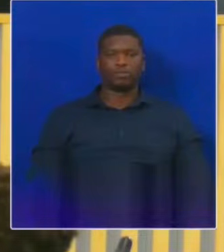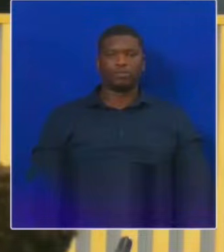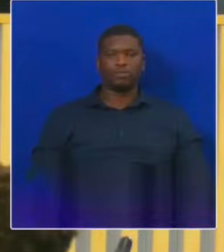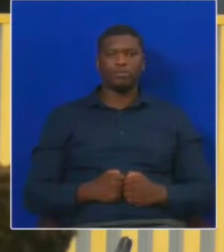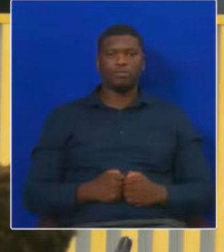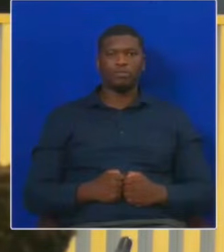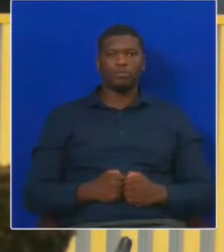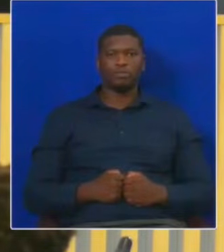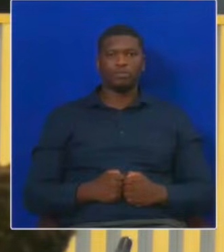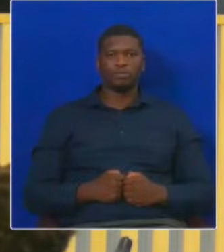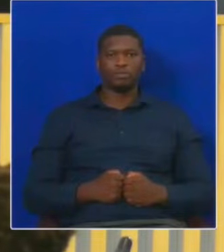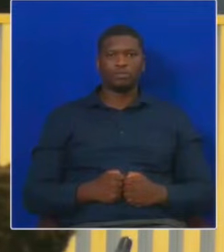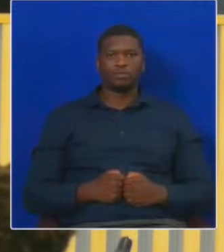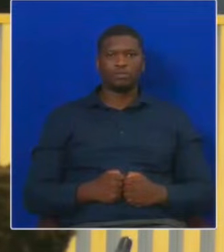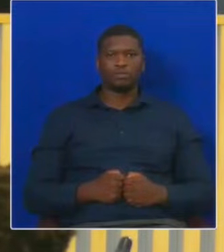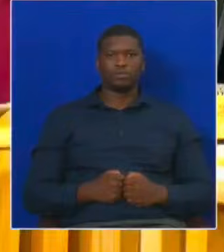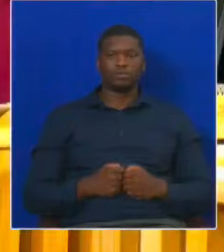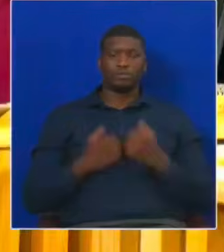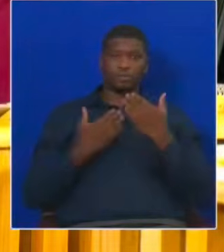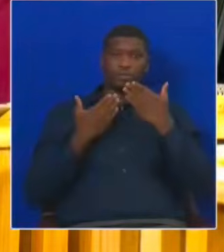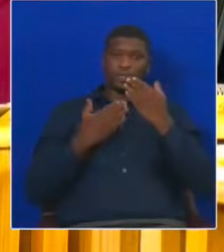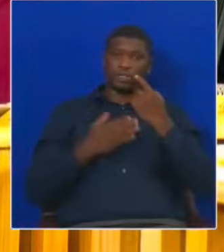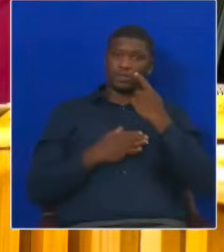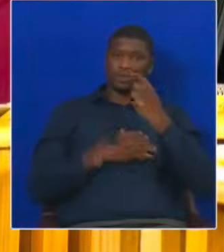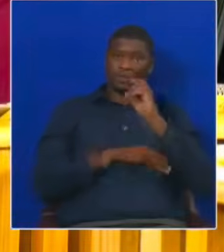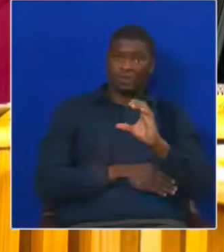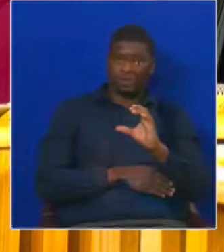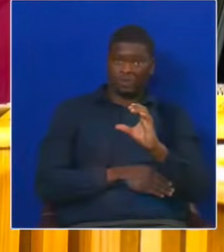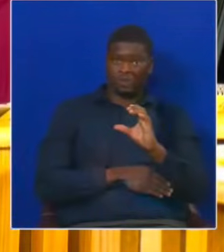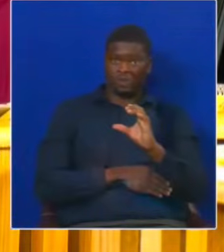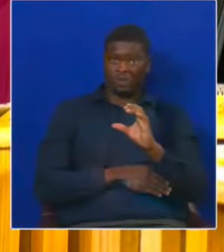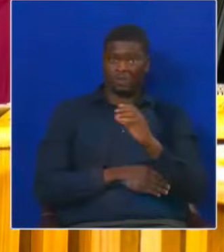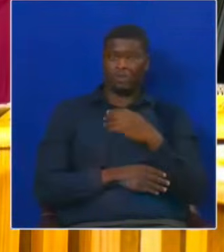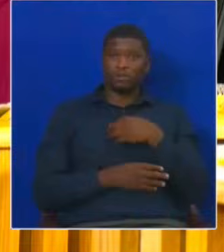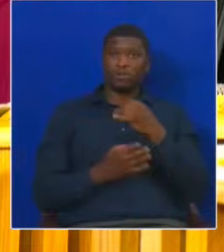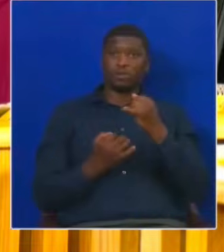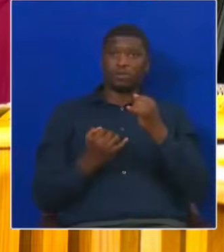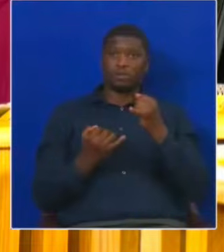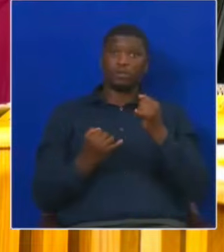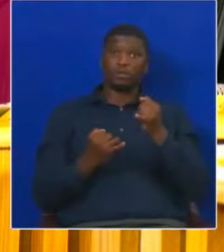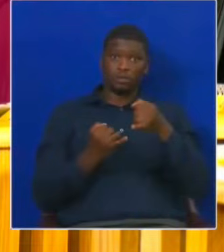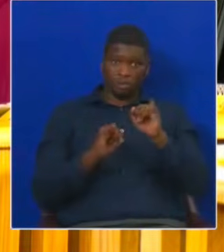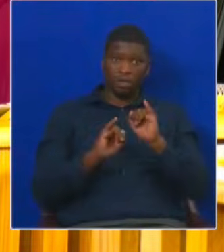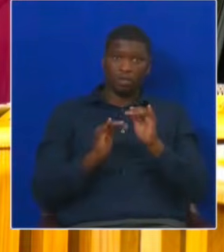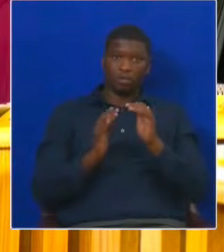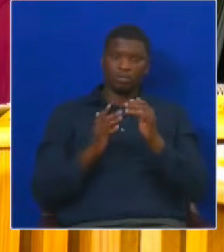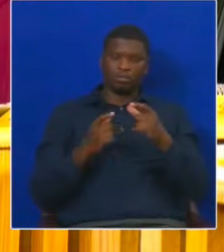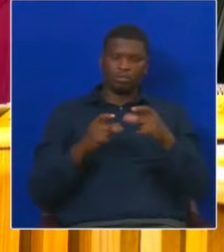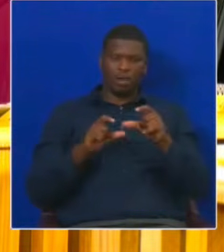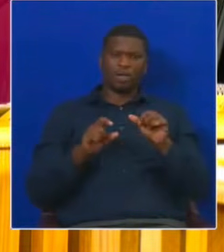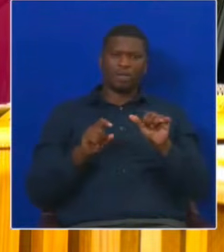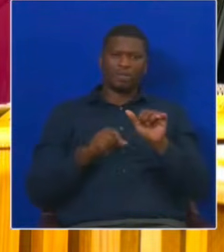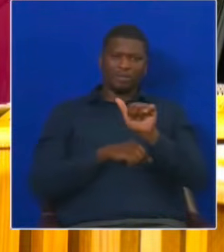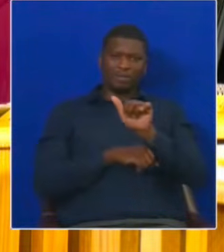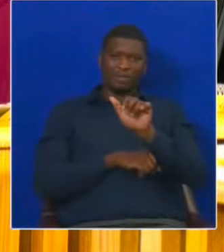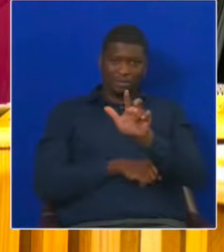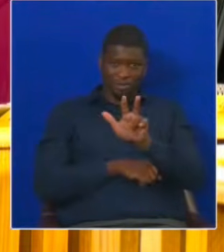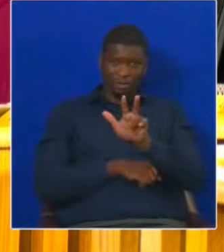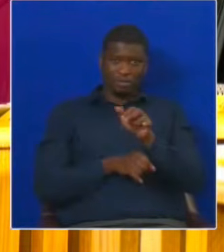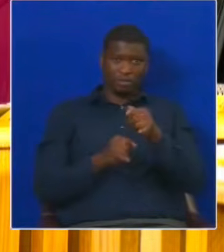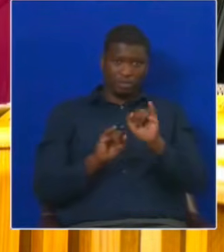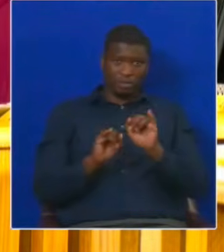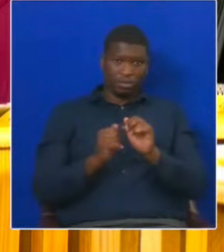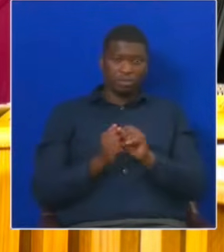Thank you. Witness C, while you're still working your way through paragraph 68, are you in a position